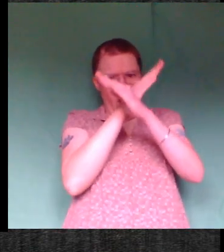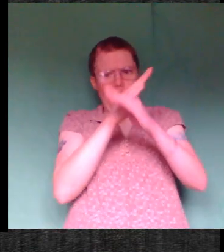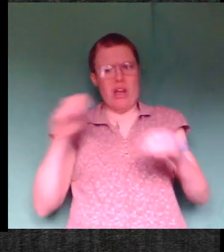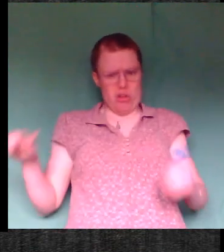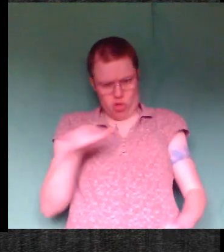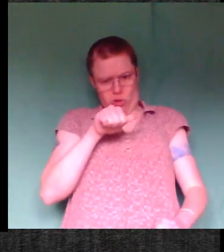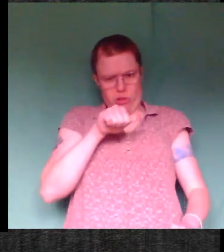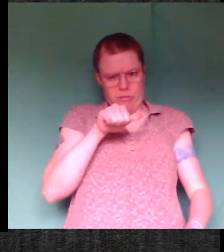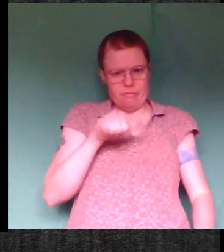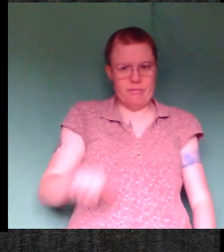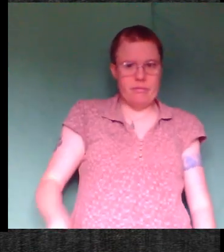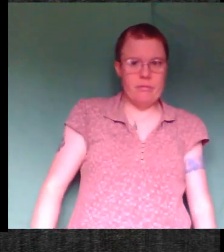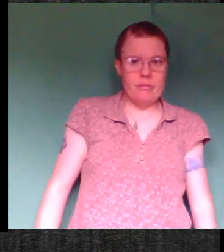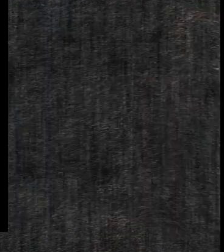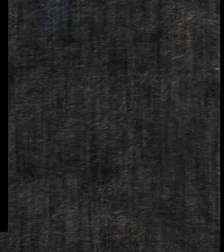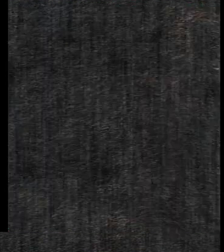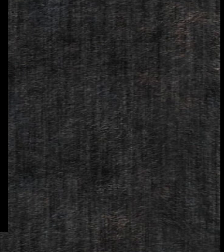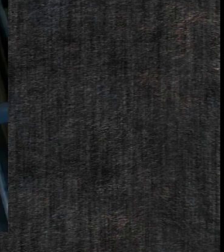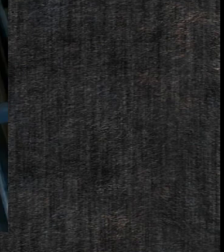somewhere.